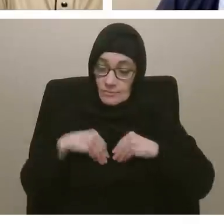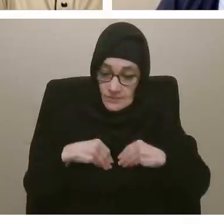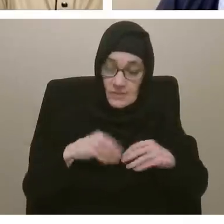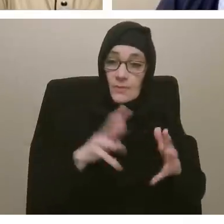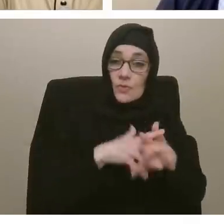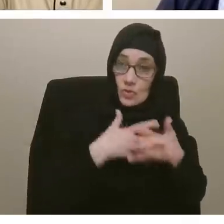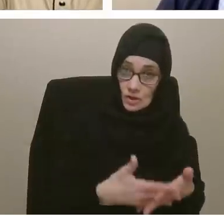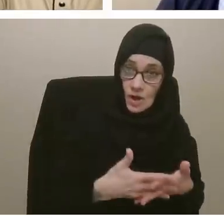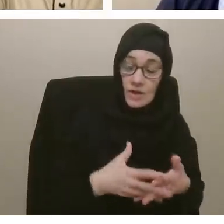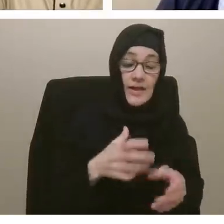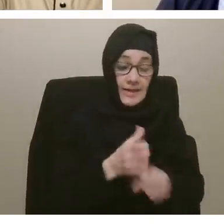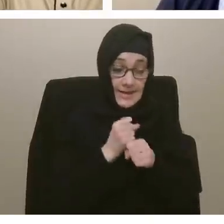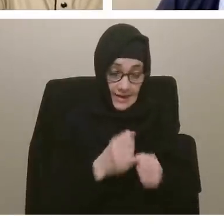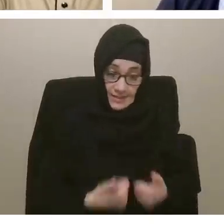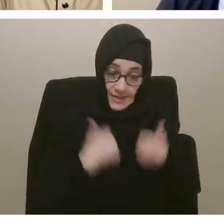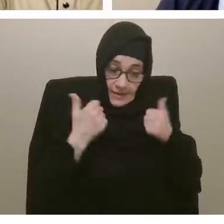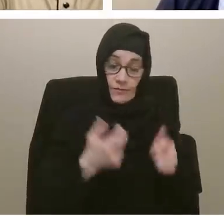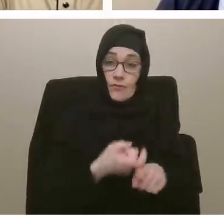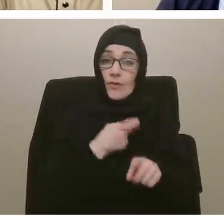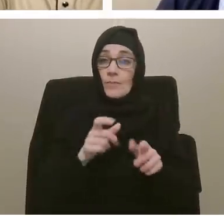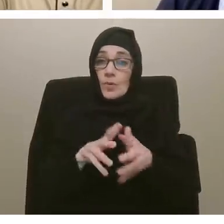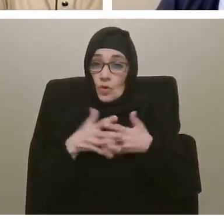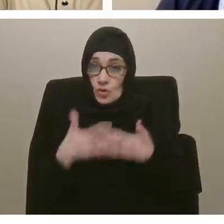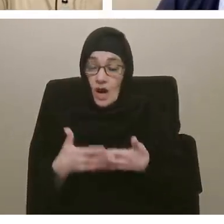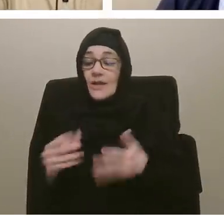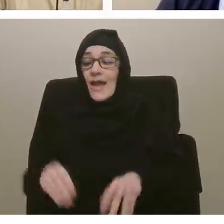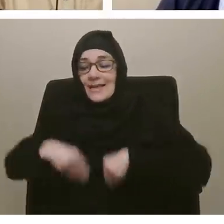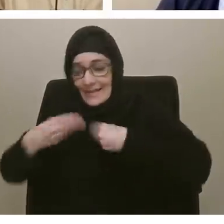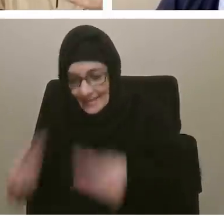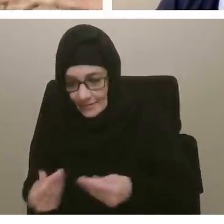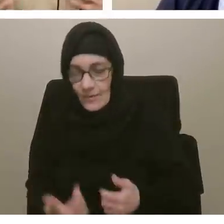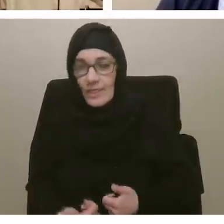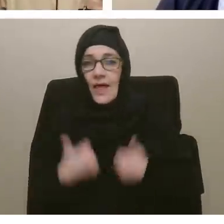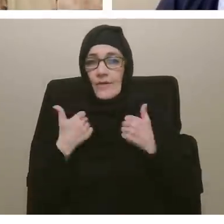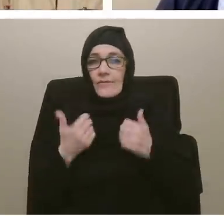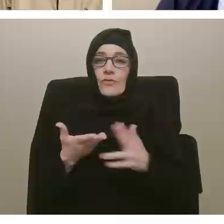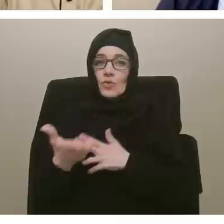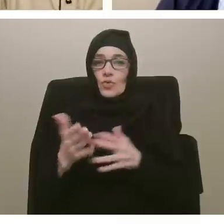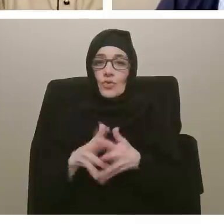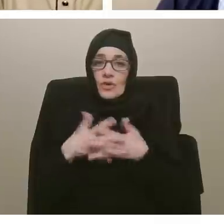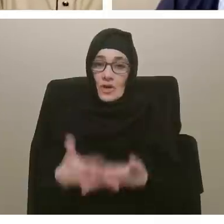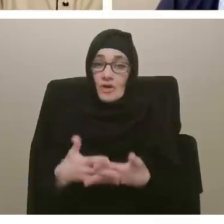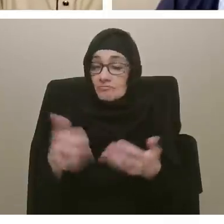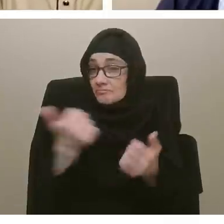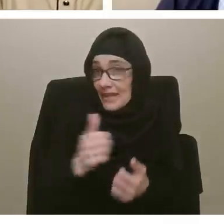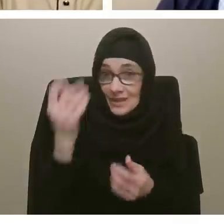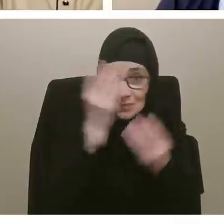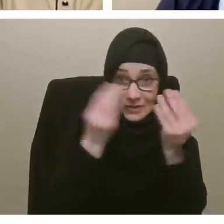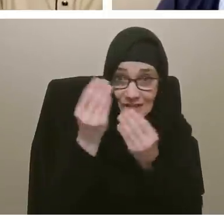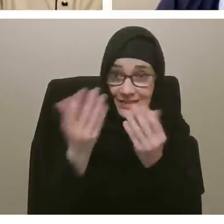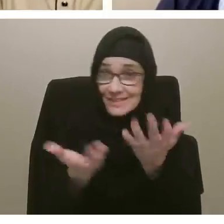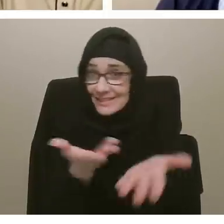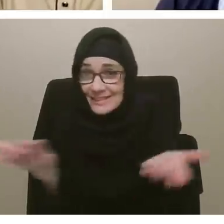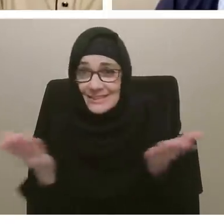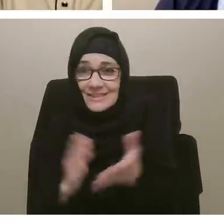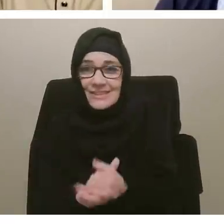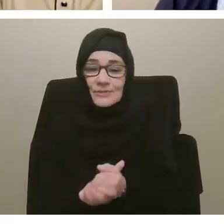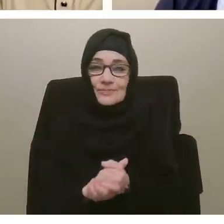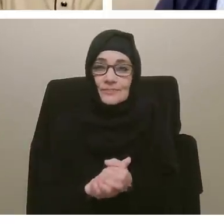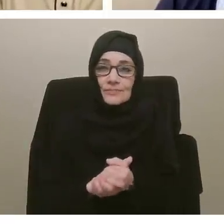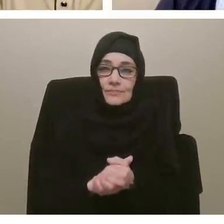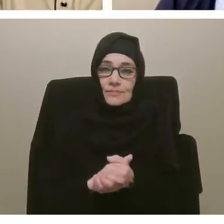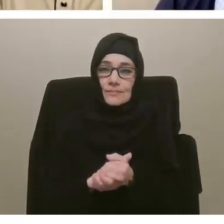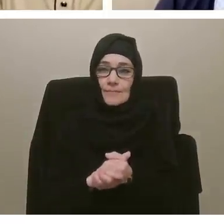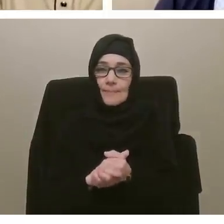and make us those people of Quran. Allahumma ameen. Yeah. So, any reflections, thoughts, inshallah, then we'll say yes.